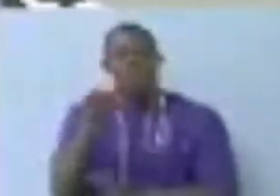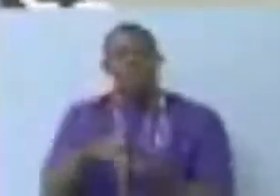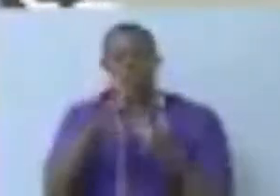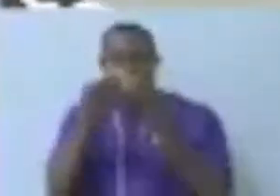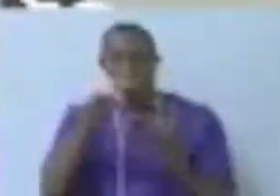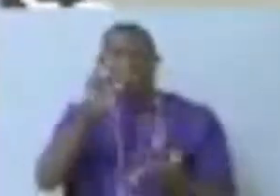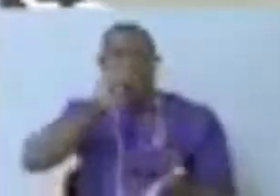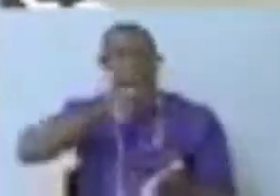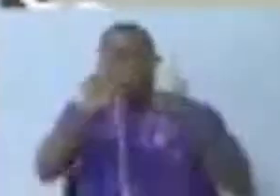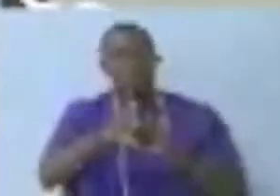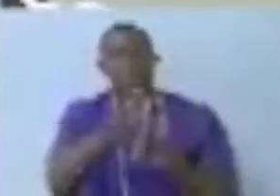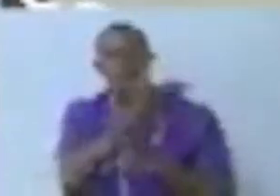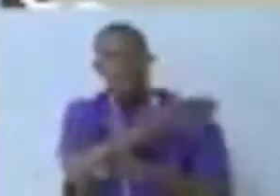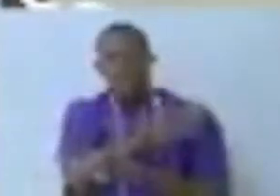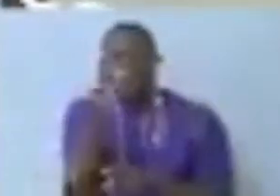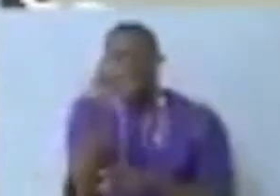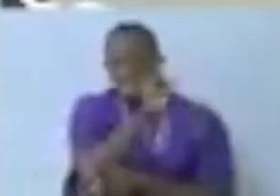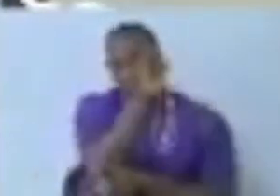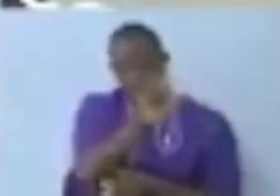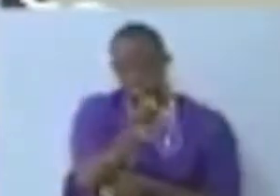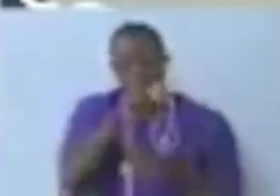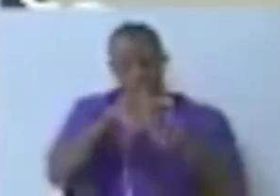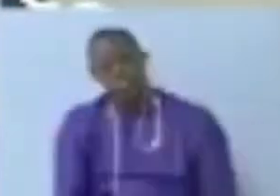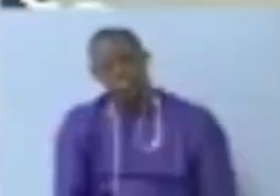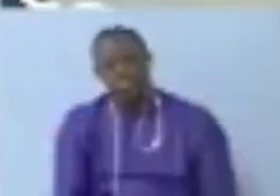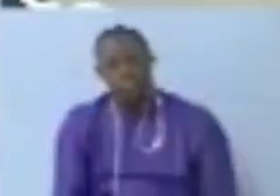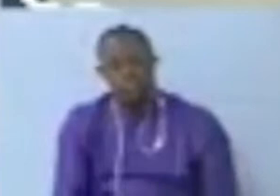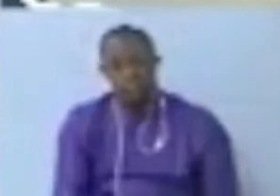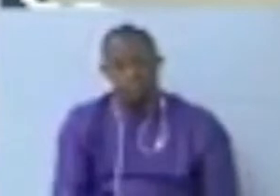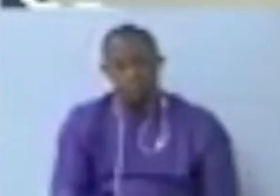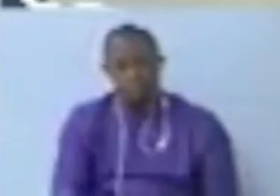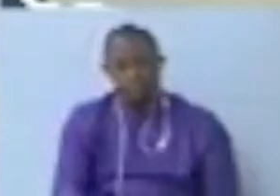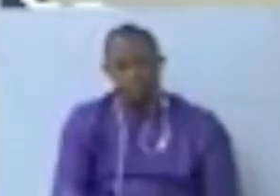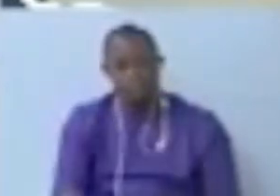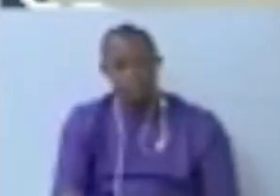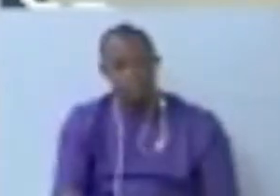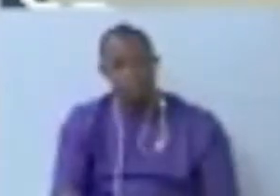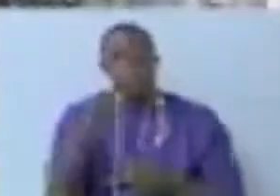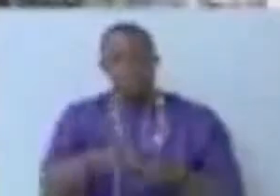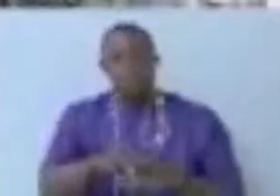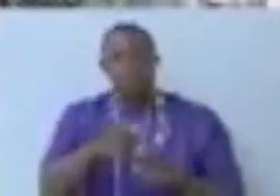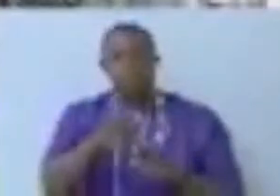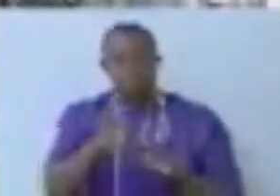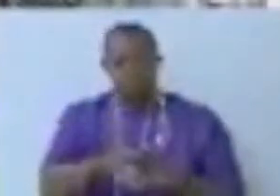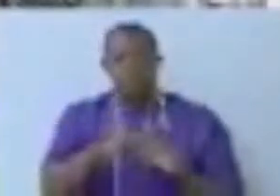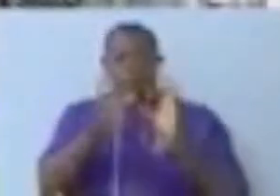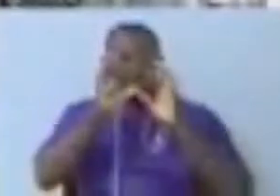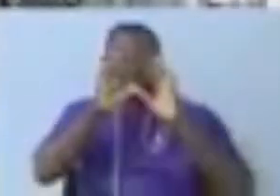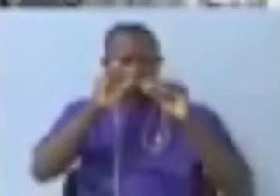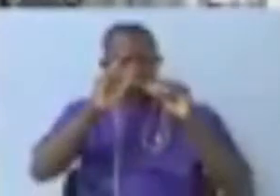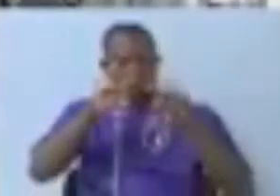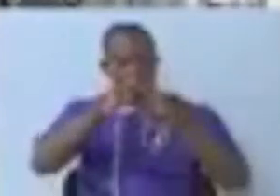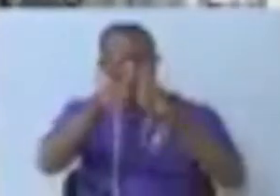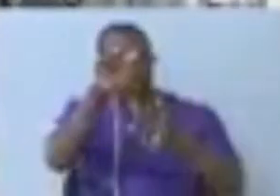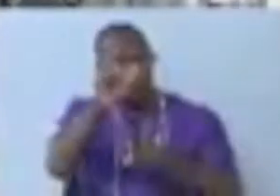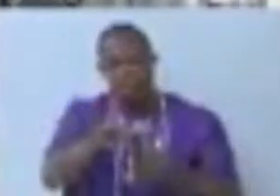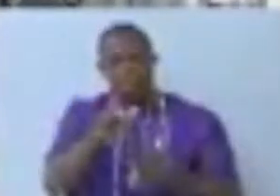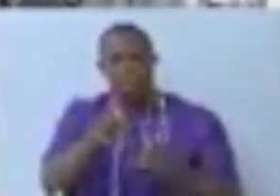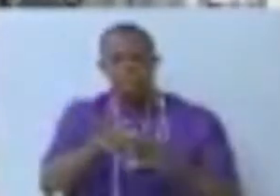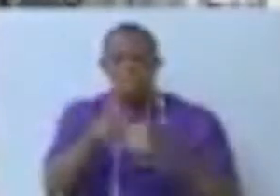Basanya Harisambo and Numo Kujabi at his office. Bula office. In somber tone. Jogubana Narna Diamu